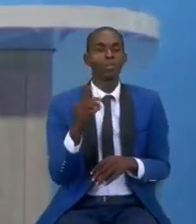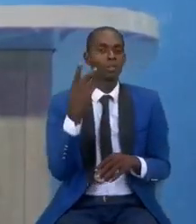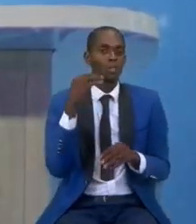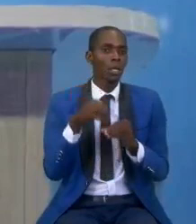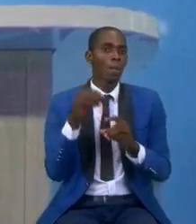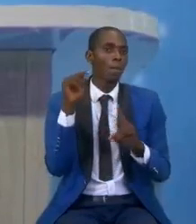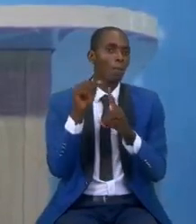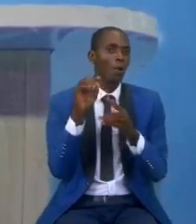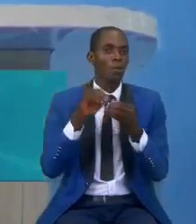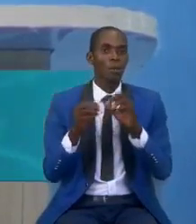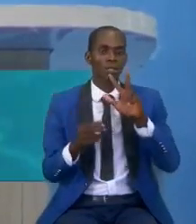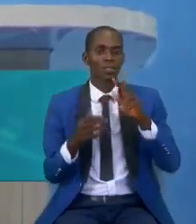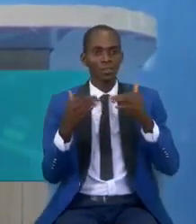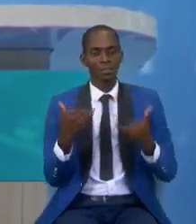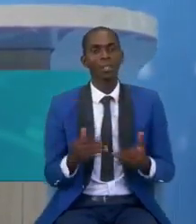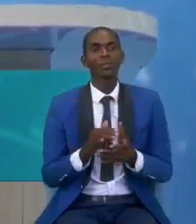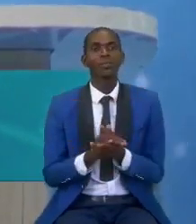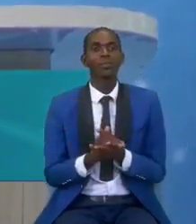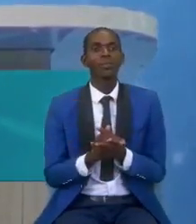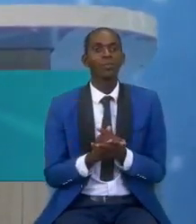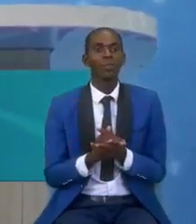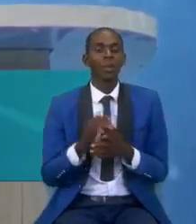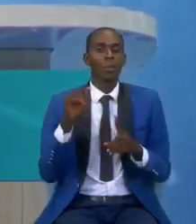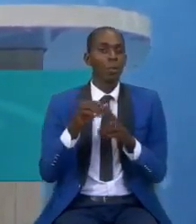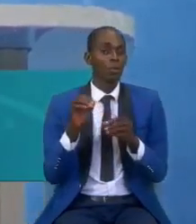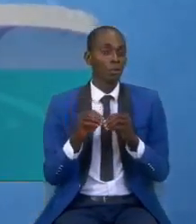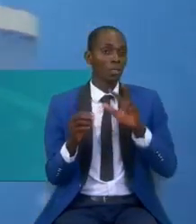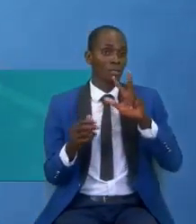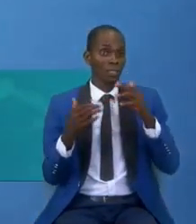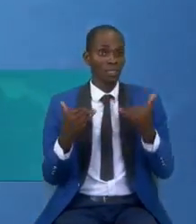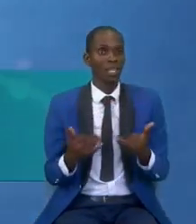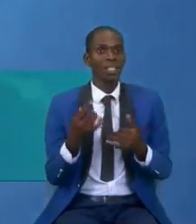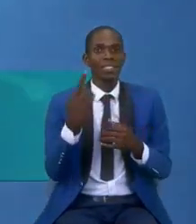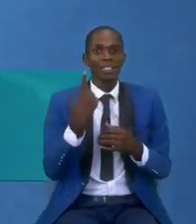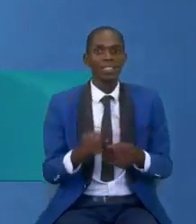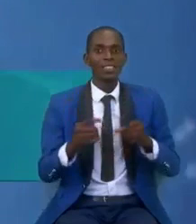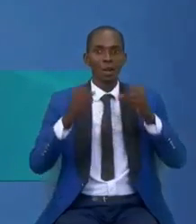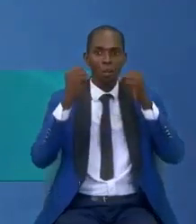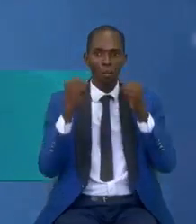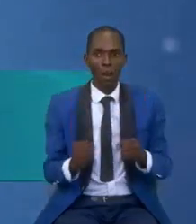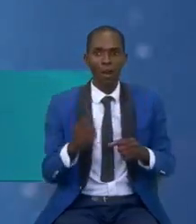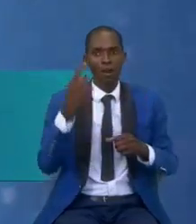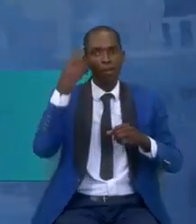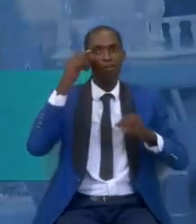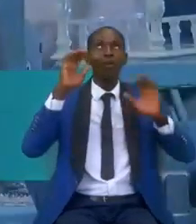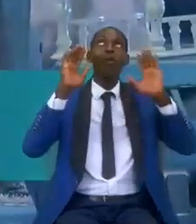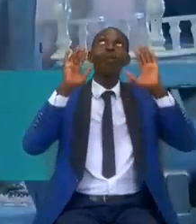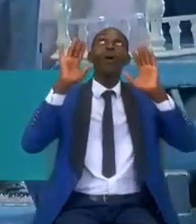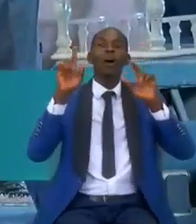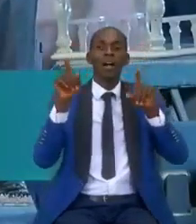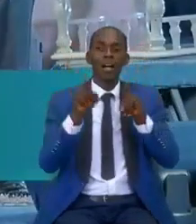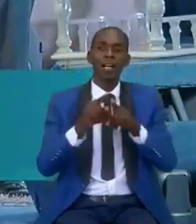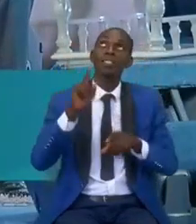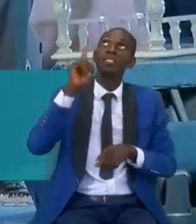wonders as he works. As he works, God is